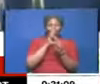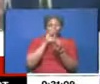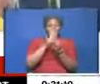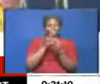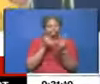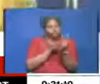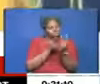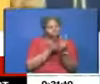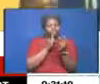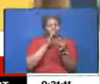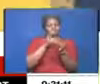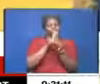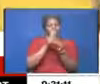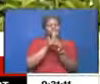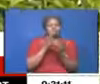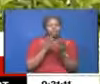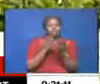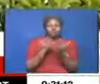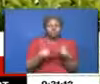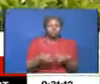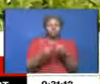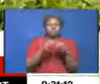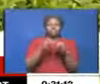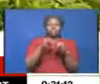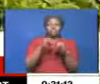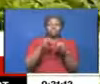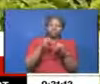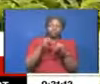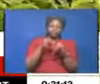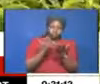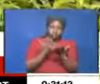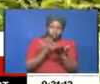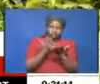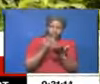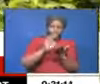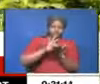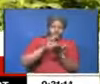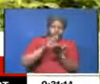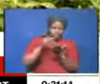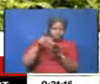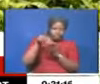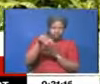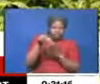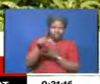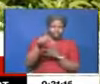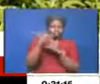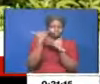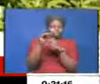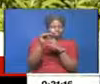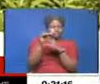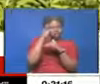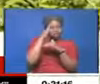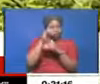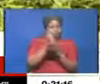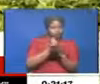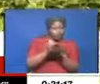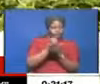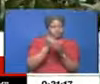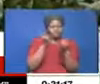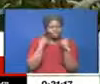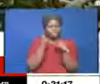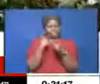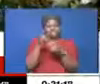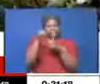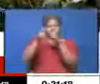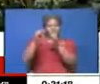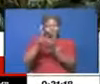committed to implement the minimum guarantee returns in the coffee, tea and dairy sectors. Timothy Njagi, an agricultural expert